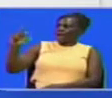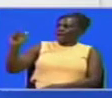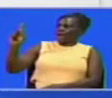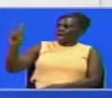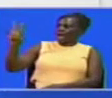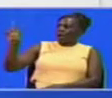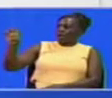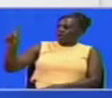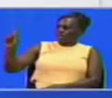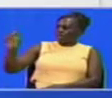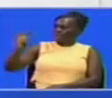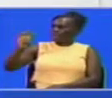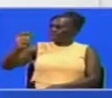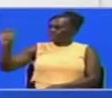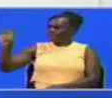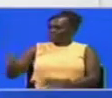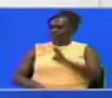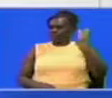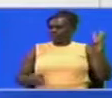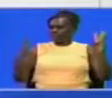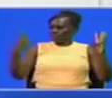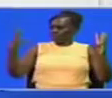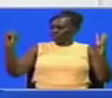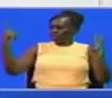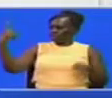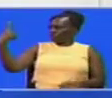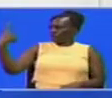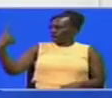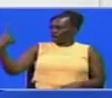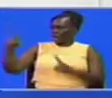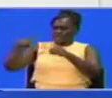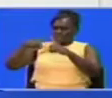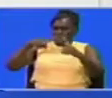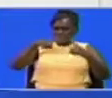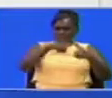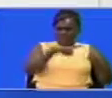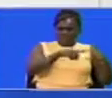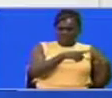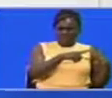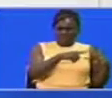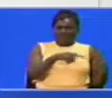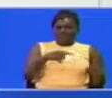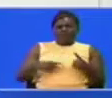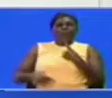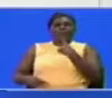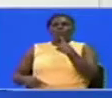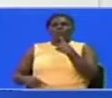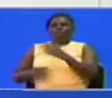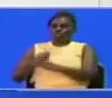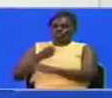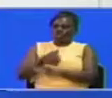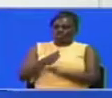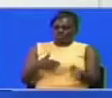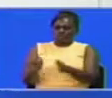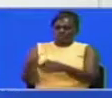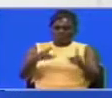records, including the 2001 massacre in a place called Murkutwa massacre, the Pokots crossed the river. They